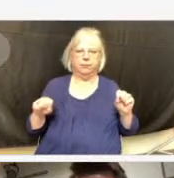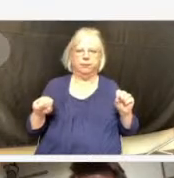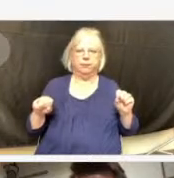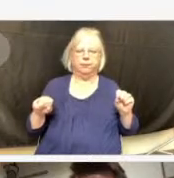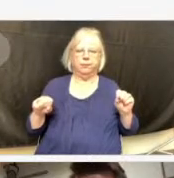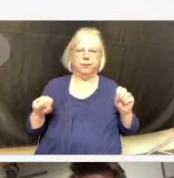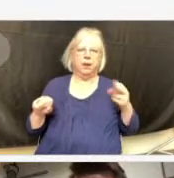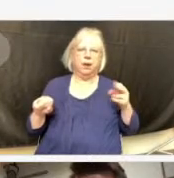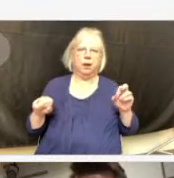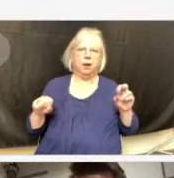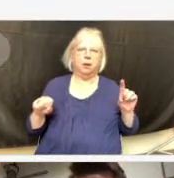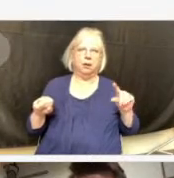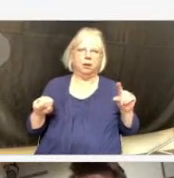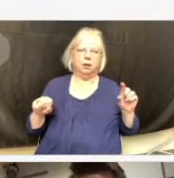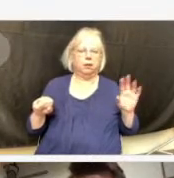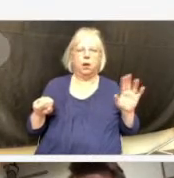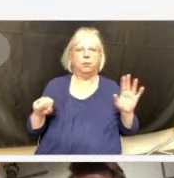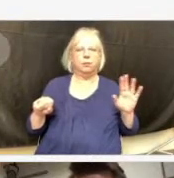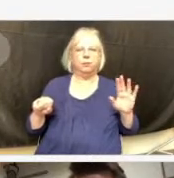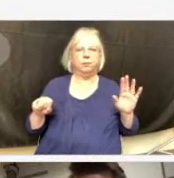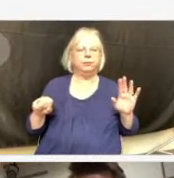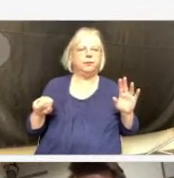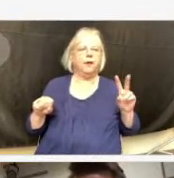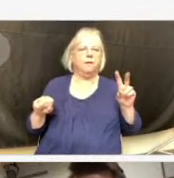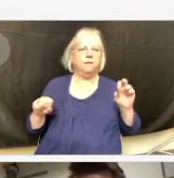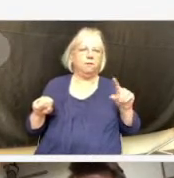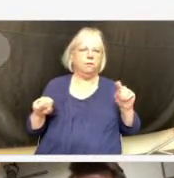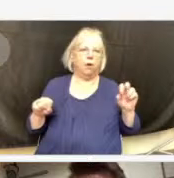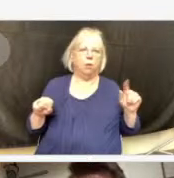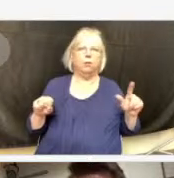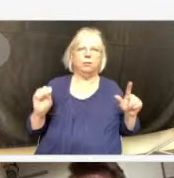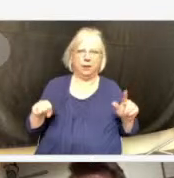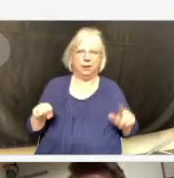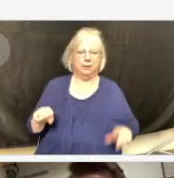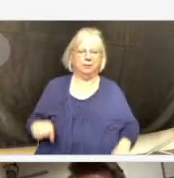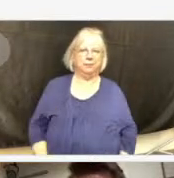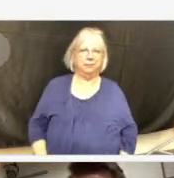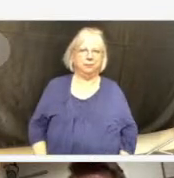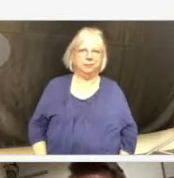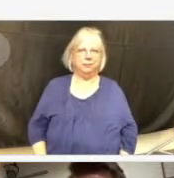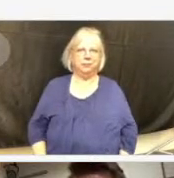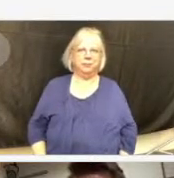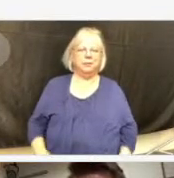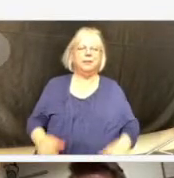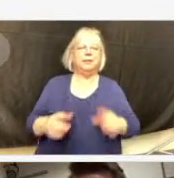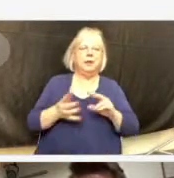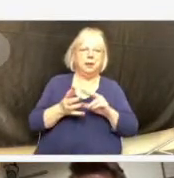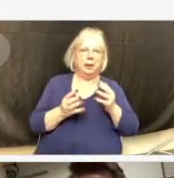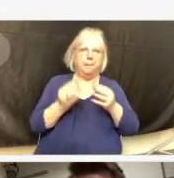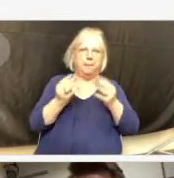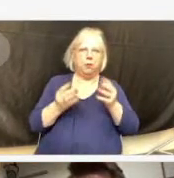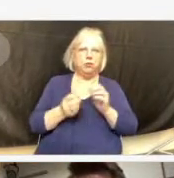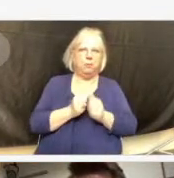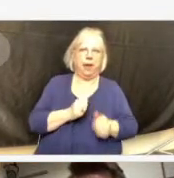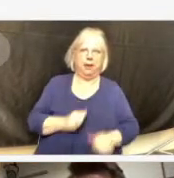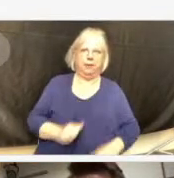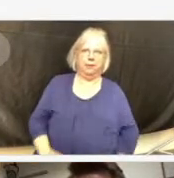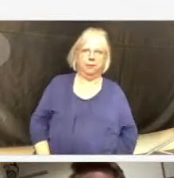And Hodge? Vogel. Yes. The motion passes. Thank